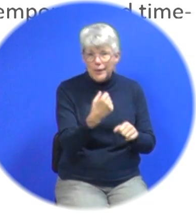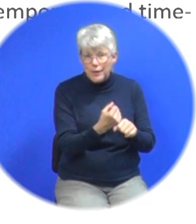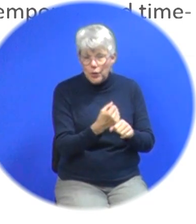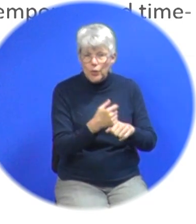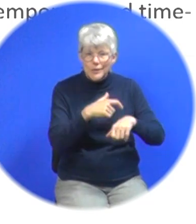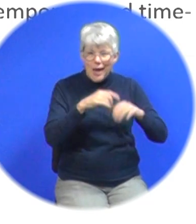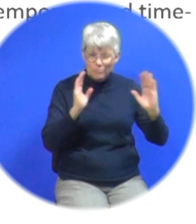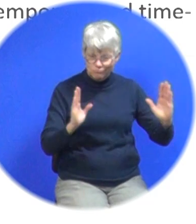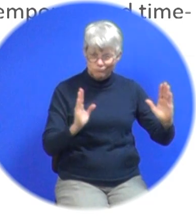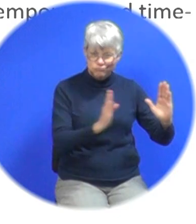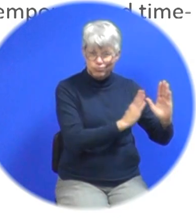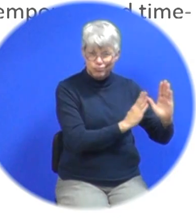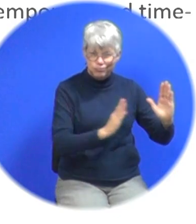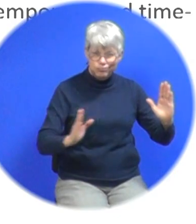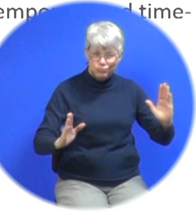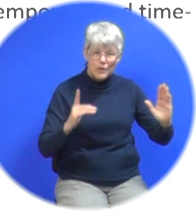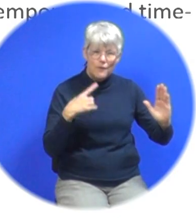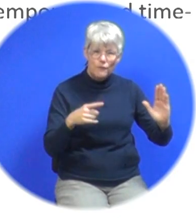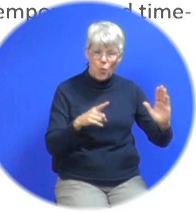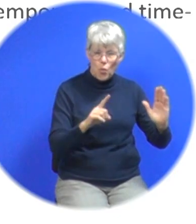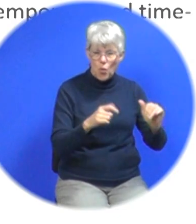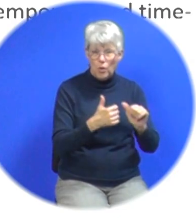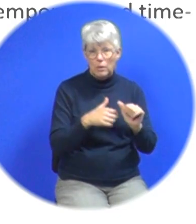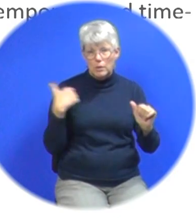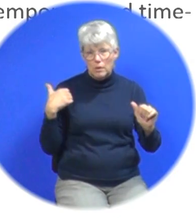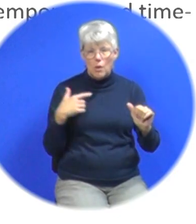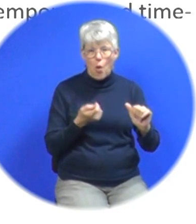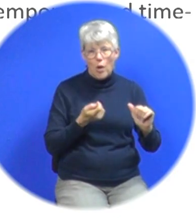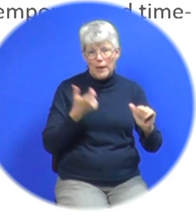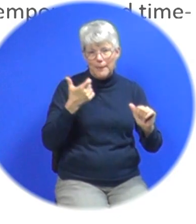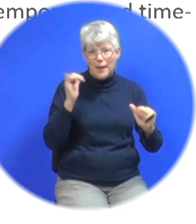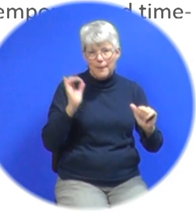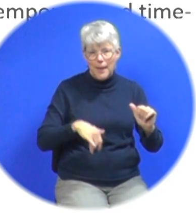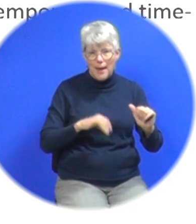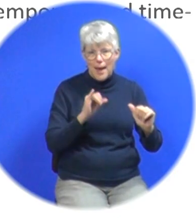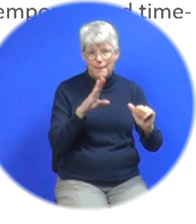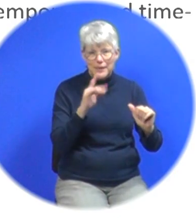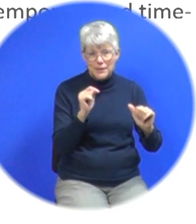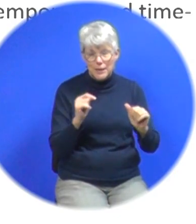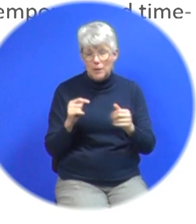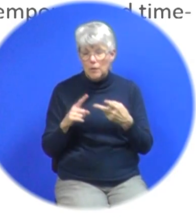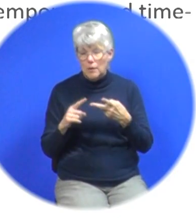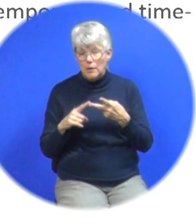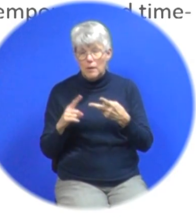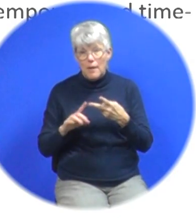to eliminate your IBT or avoid it. And then second is a percentage of their income